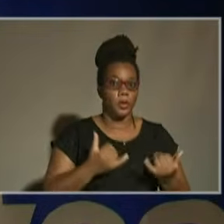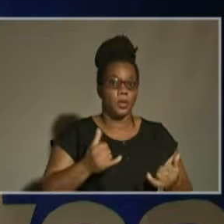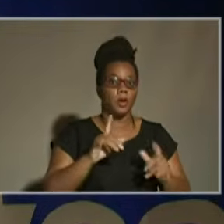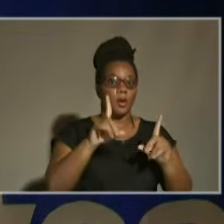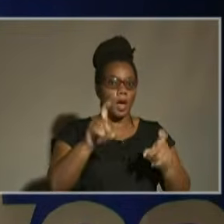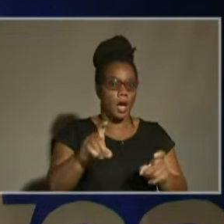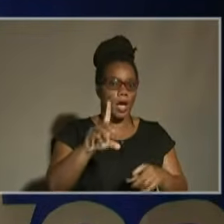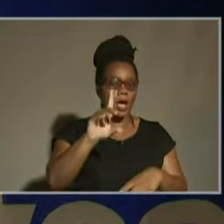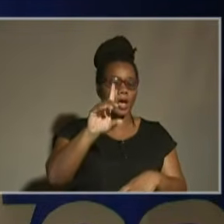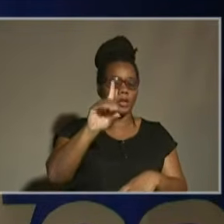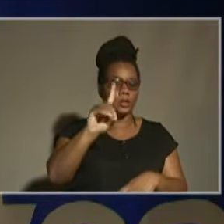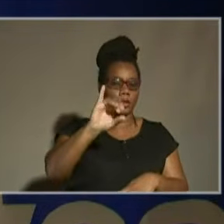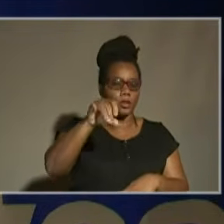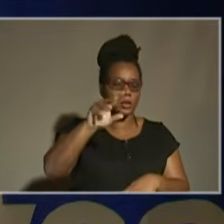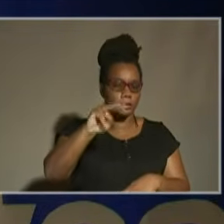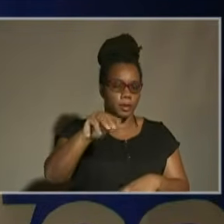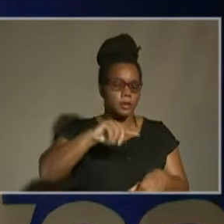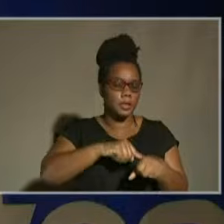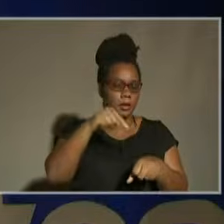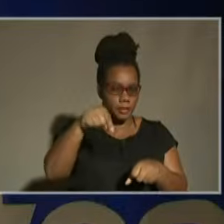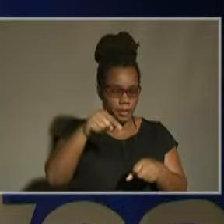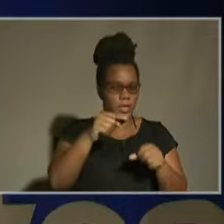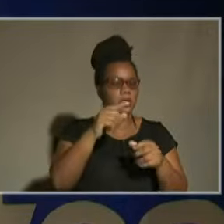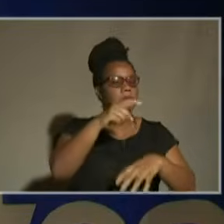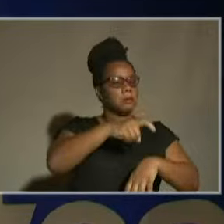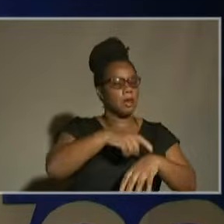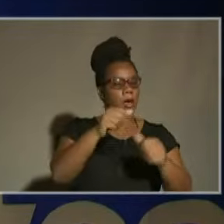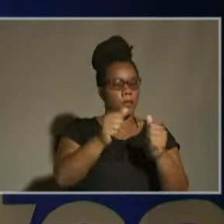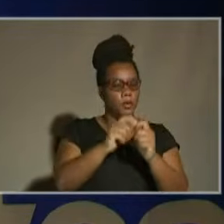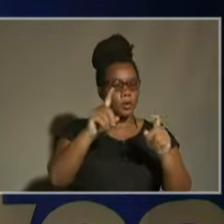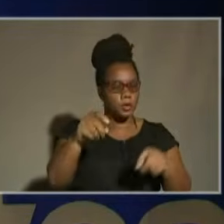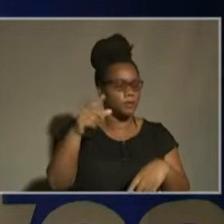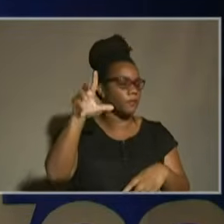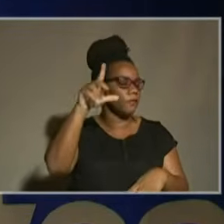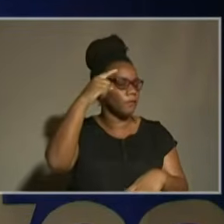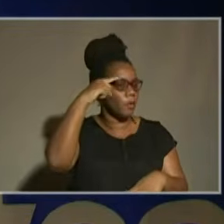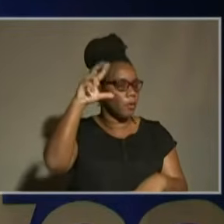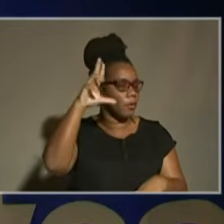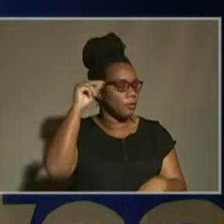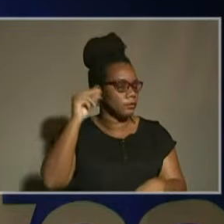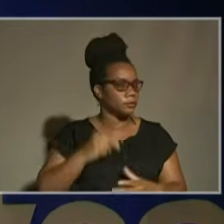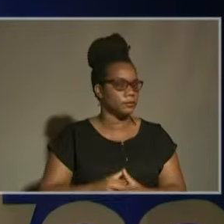Dion Jackson Miller to start this segment with a question for Dr. Andrew Holness.